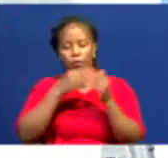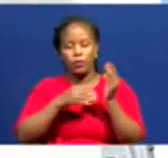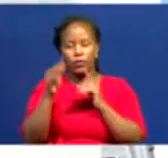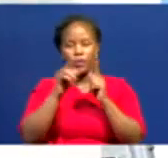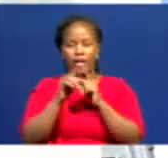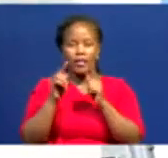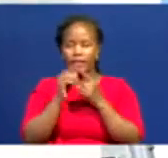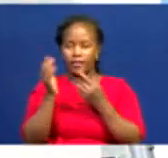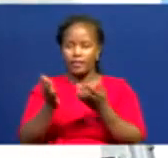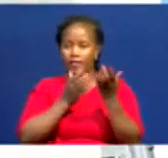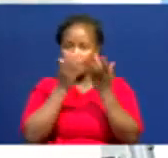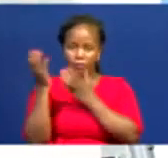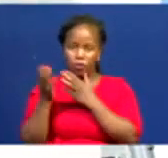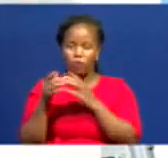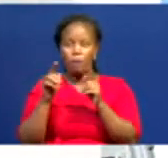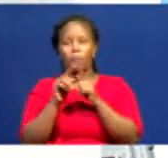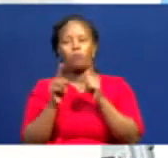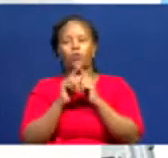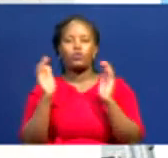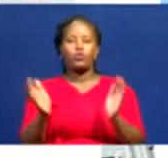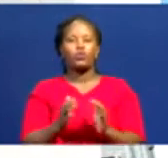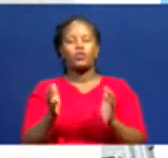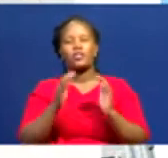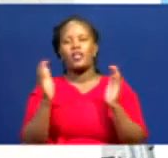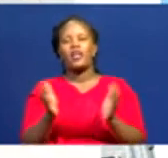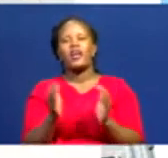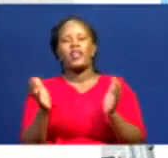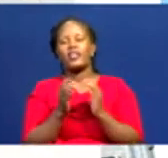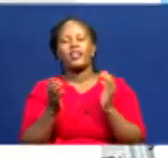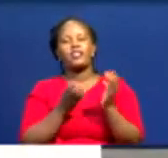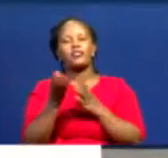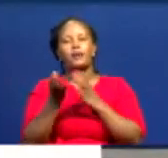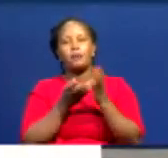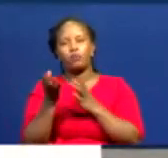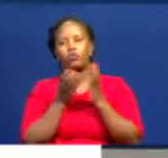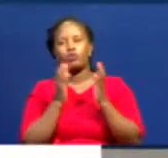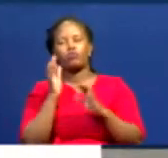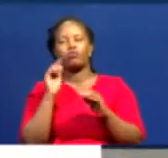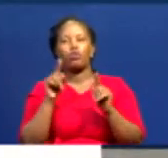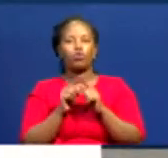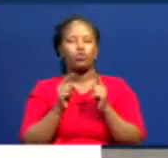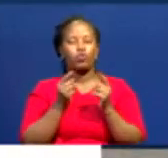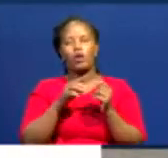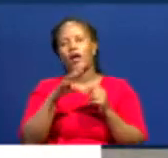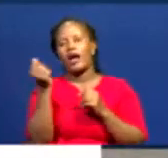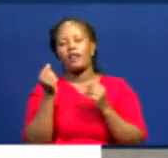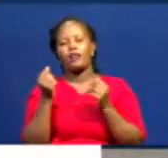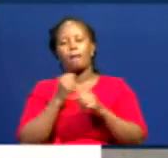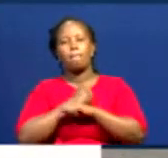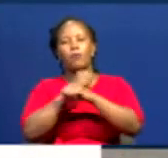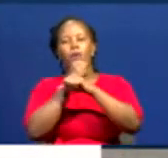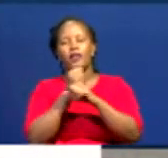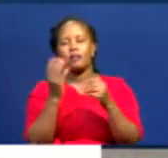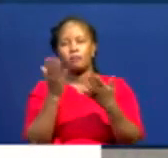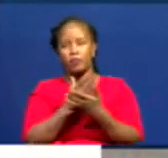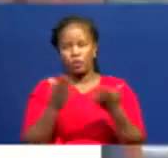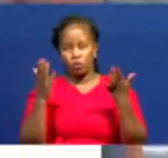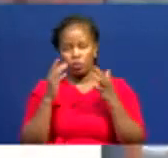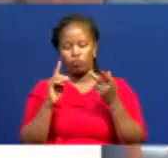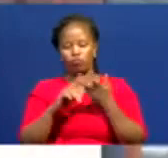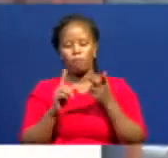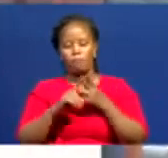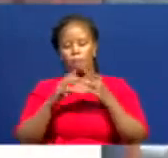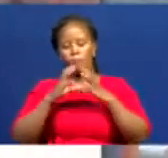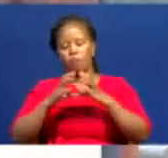quotas, encourage the free trade of goods and services, boost intellectual property protection, expand opportunities